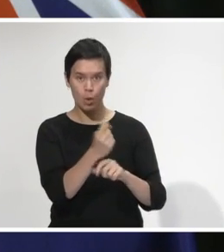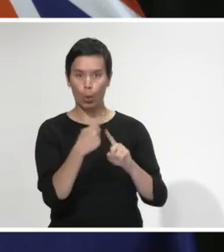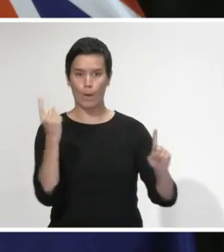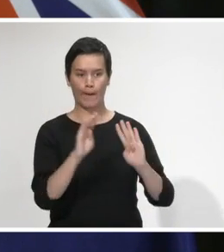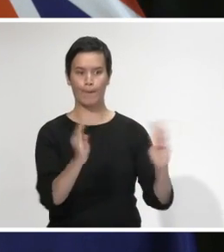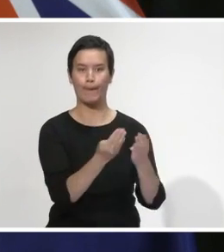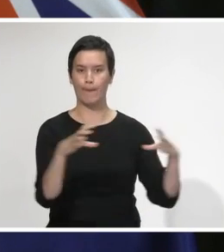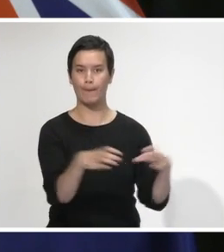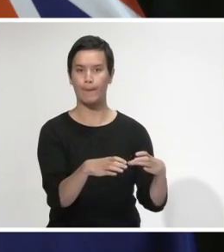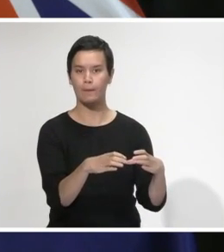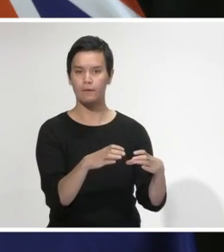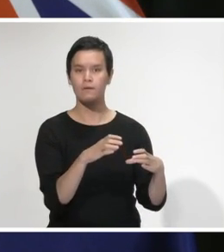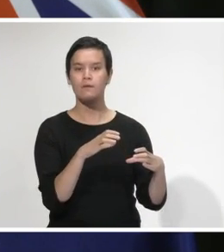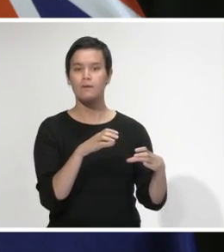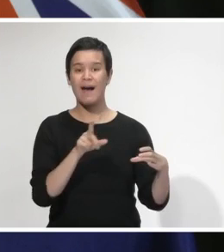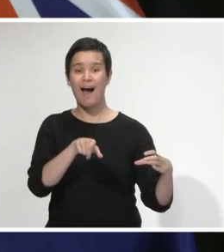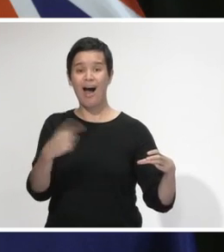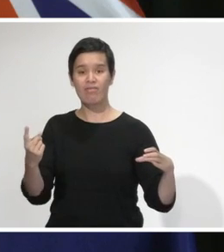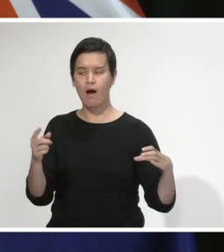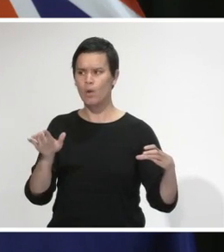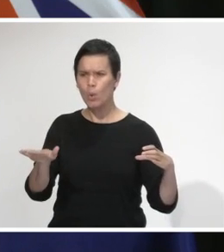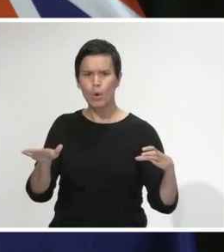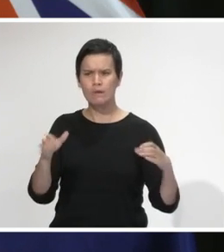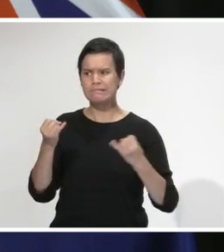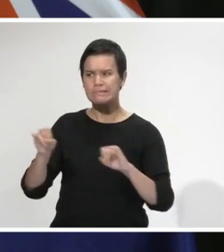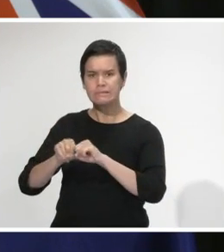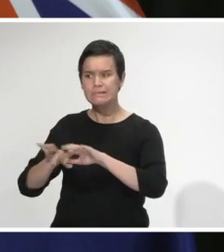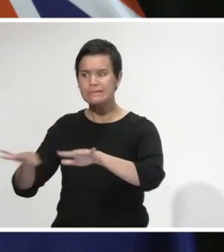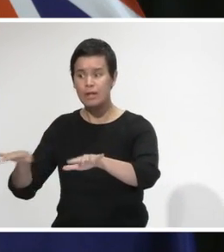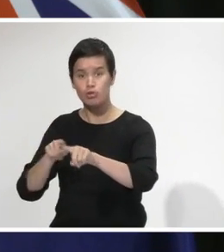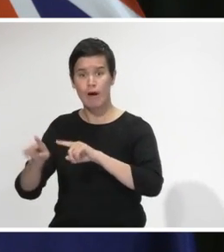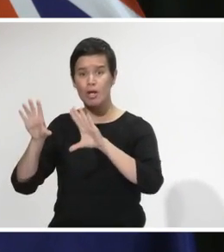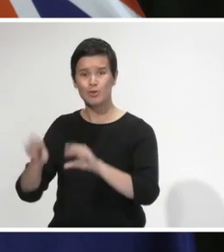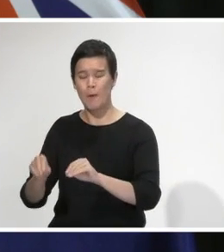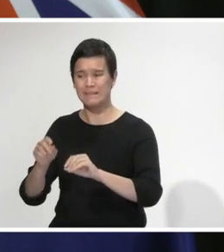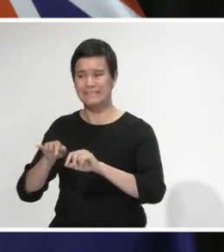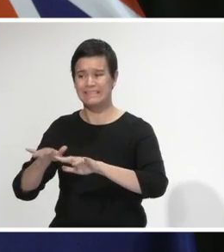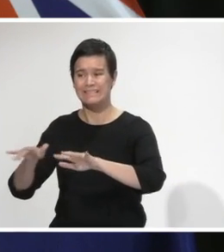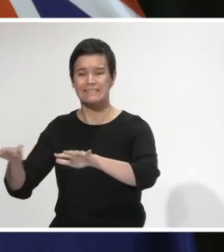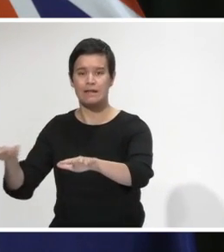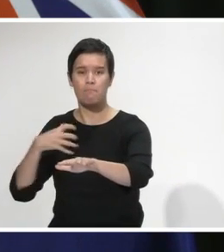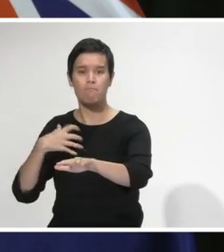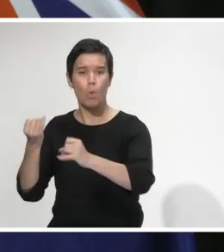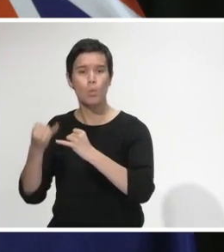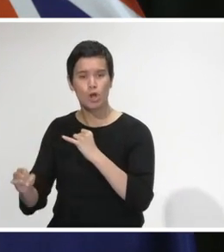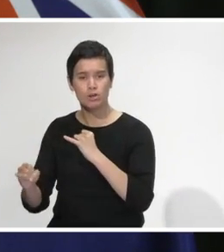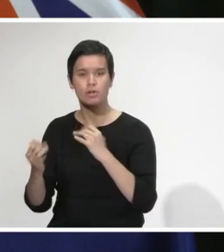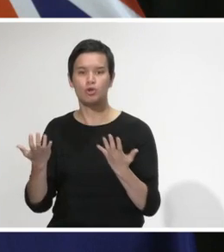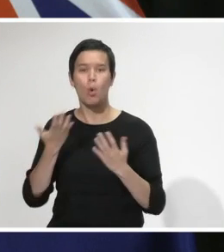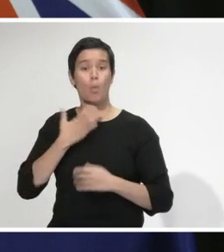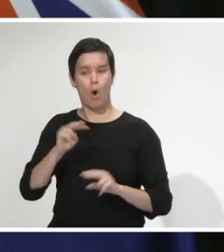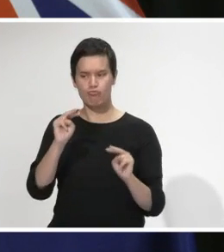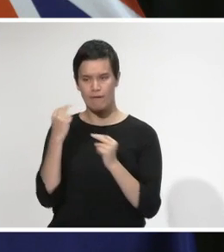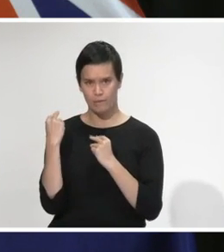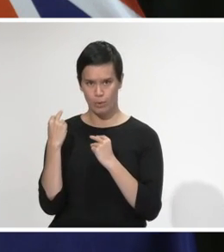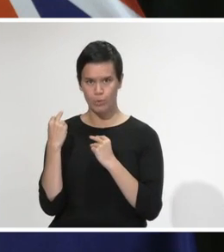how tricky this virus is and that it can spread quite rapidly. So we think it's a very good point in time to